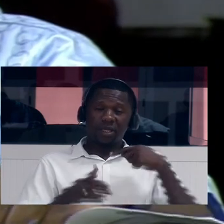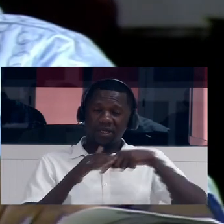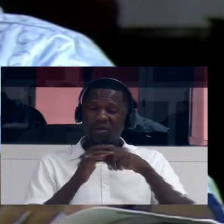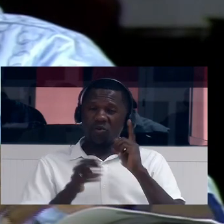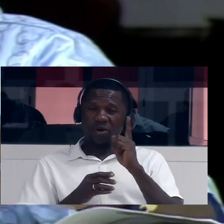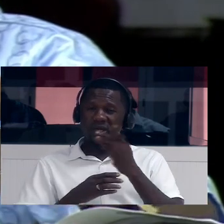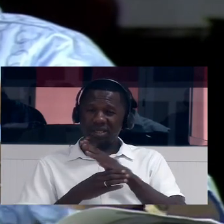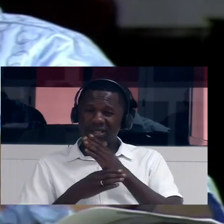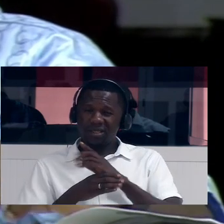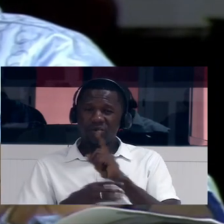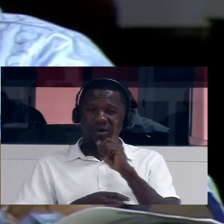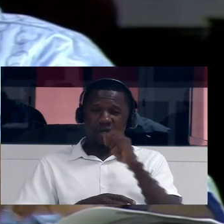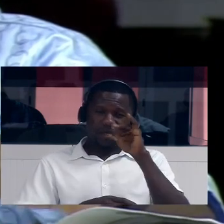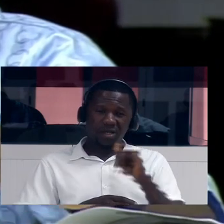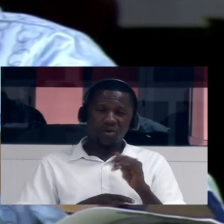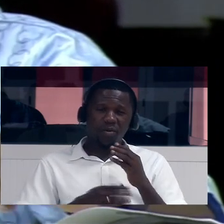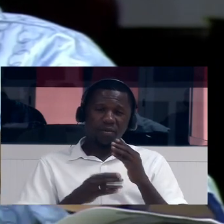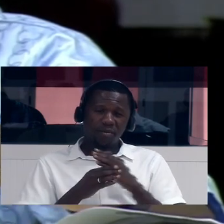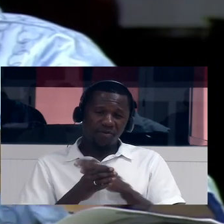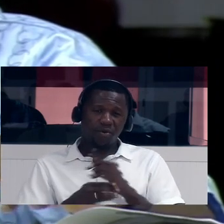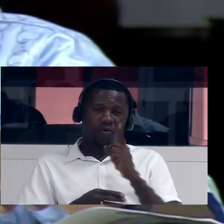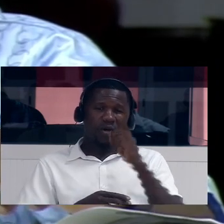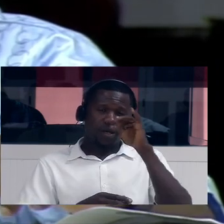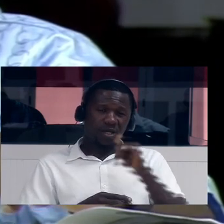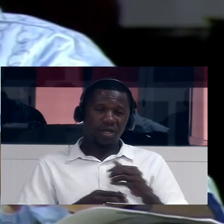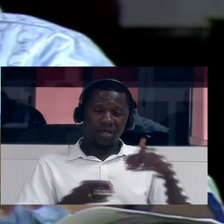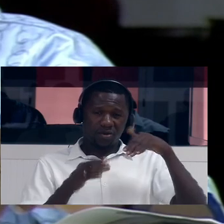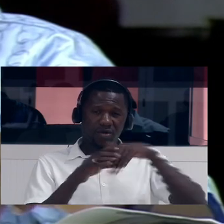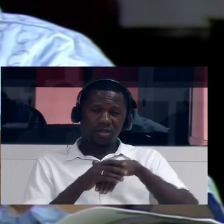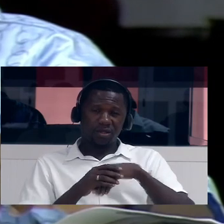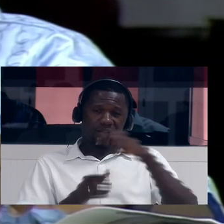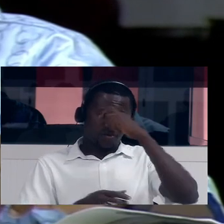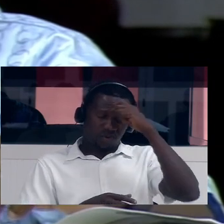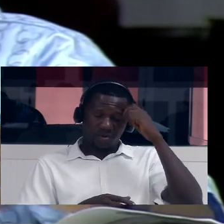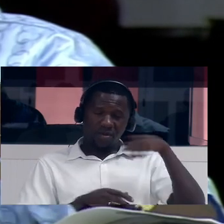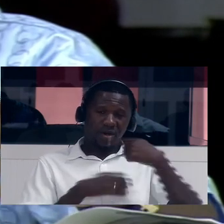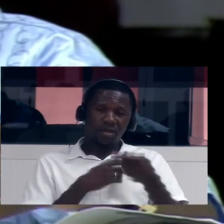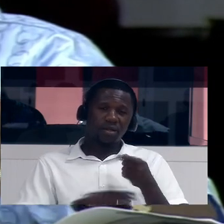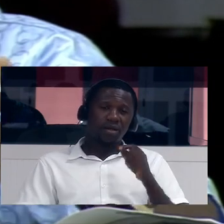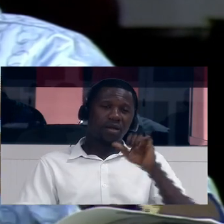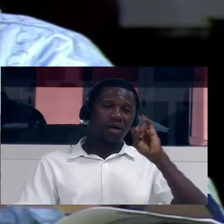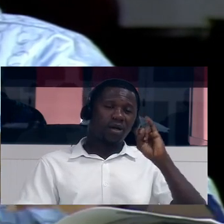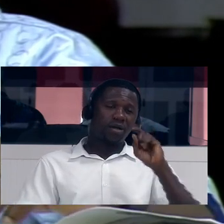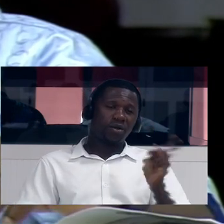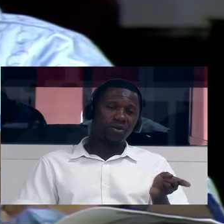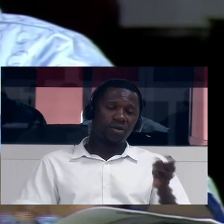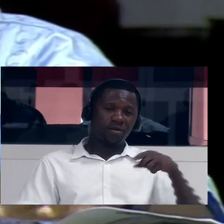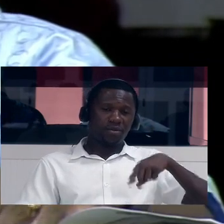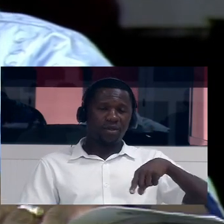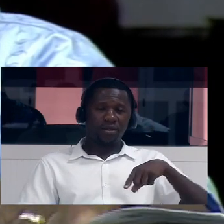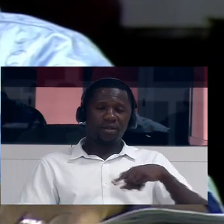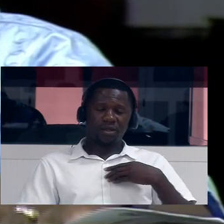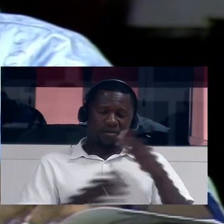almost just before a year into this job as IGP, certain problems of